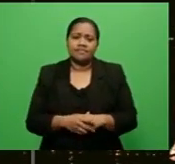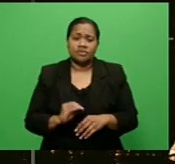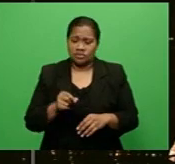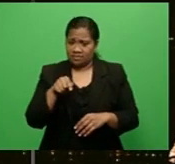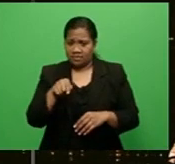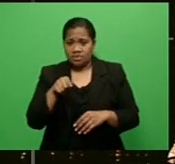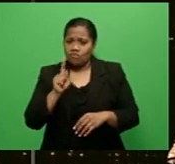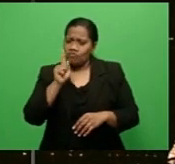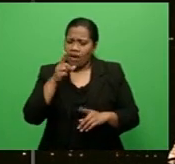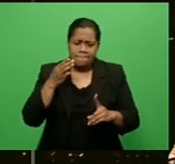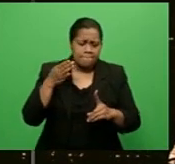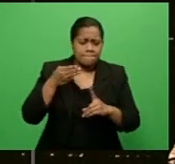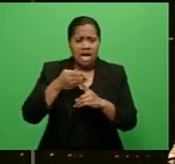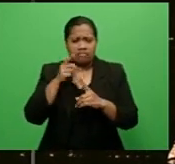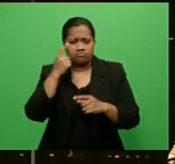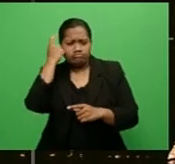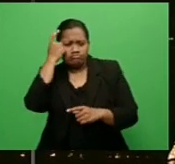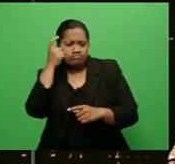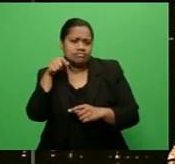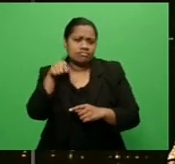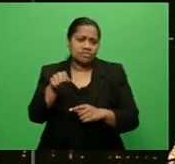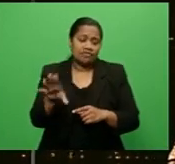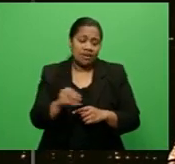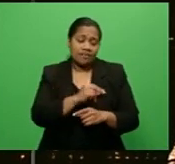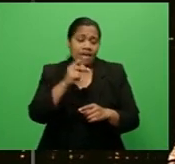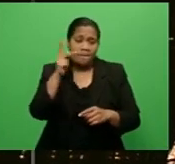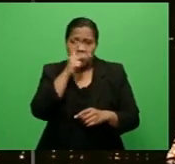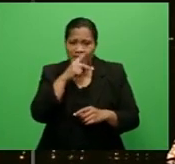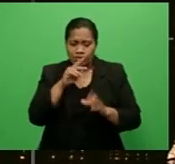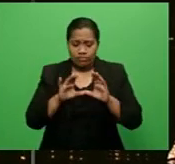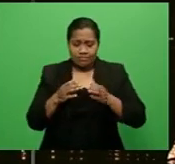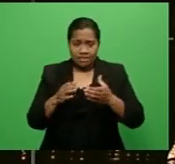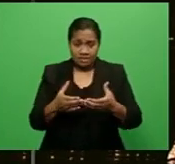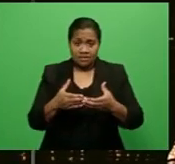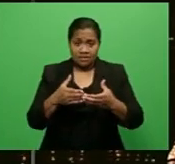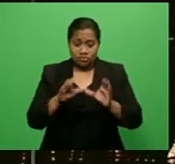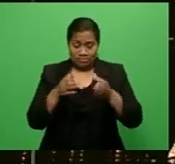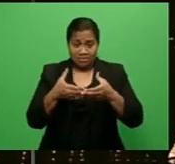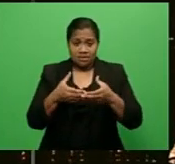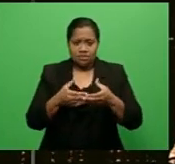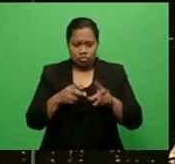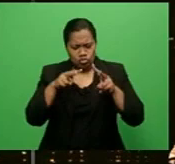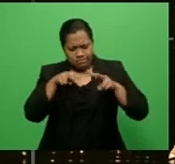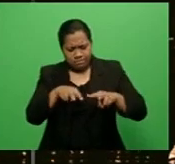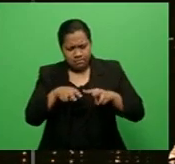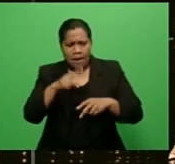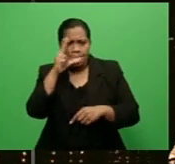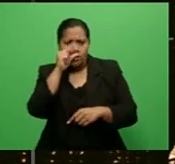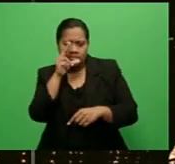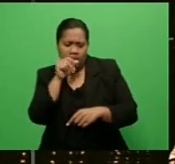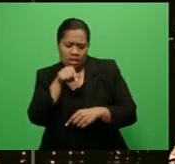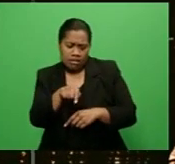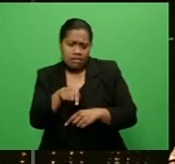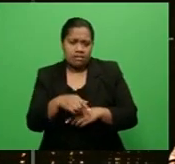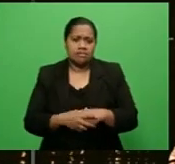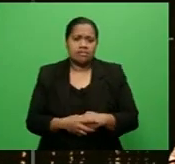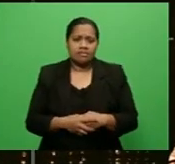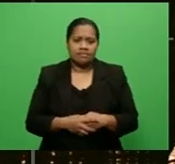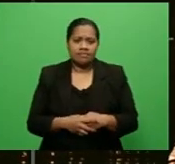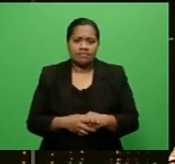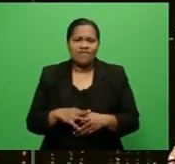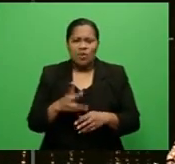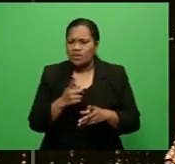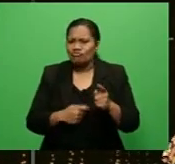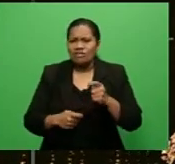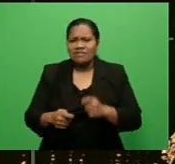of the main concerns registered by the Public Inquiry Committee, tasked to look into the possible irregularities and fraudulent